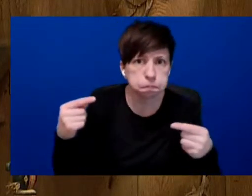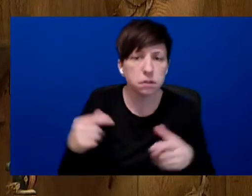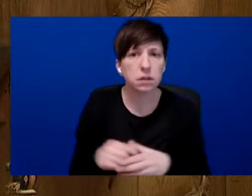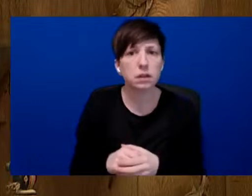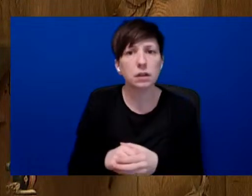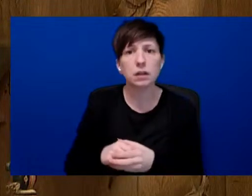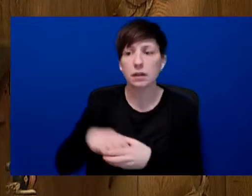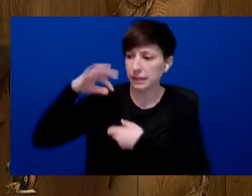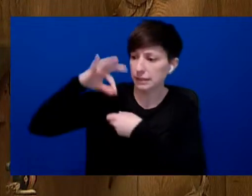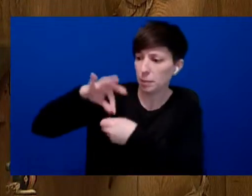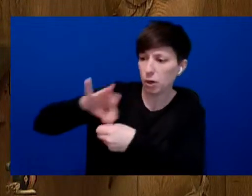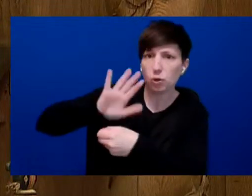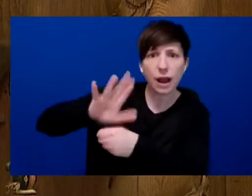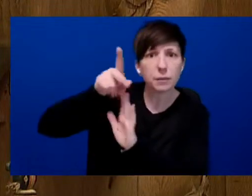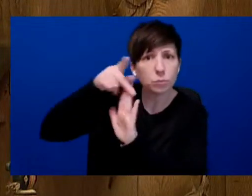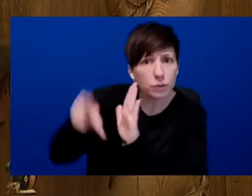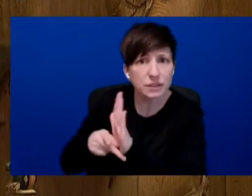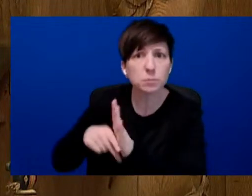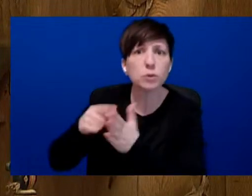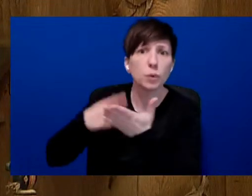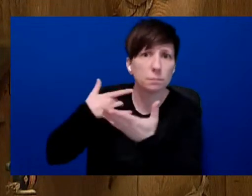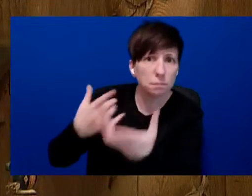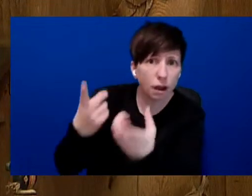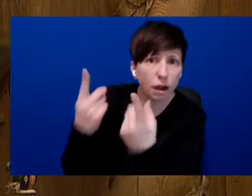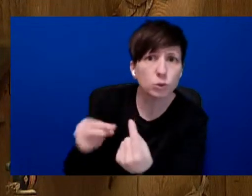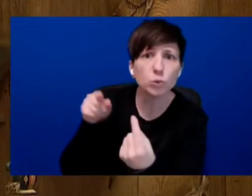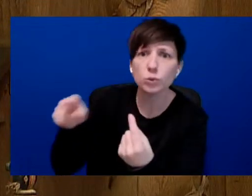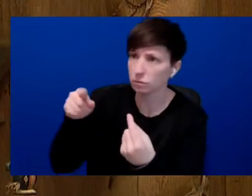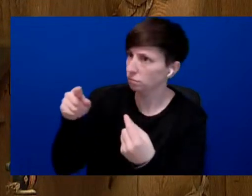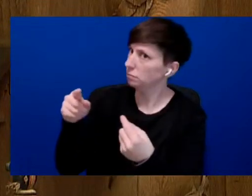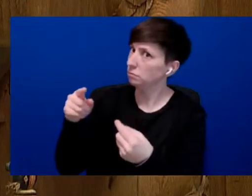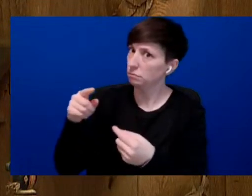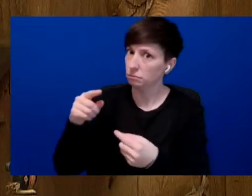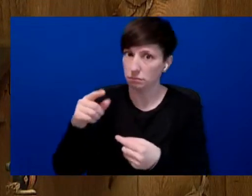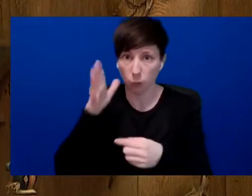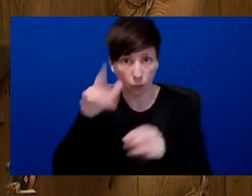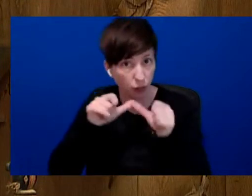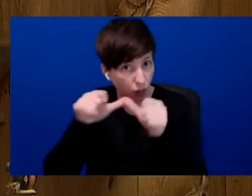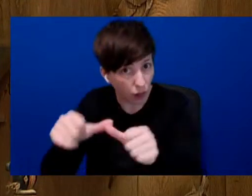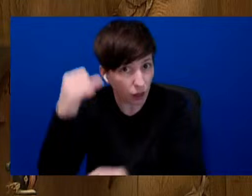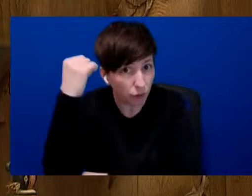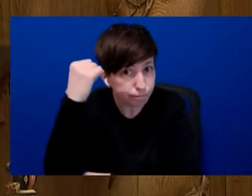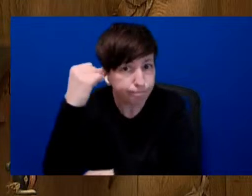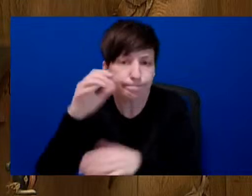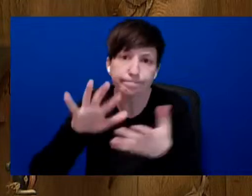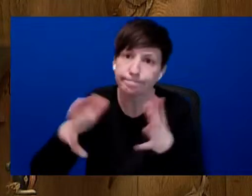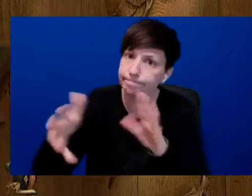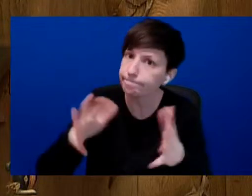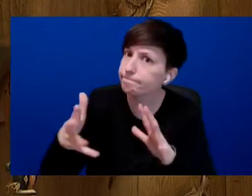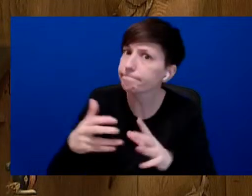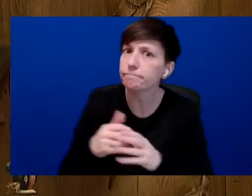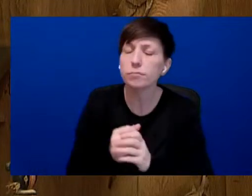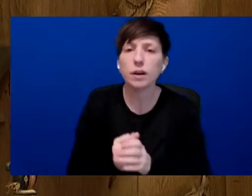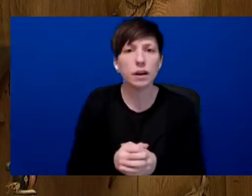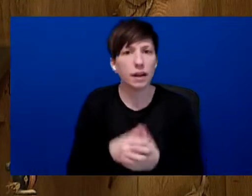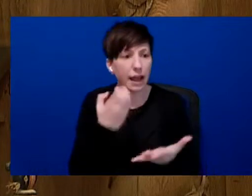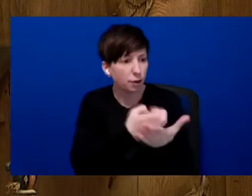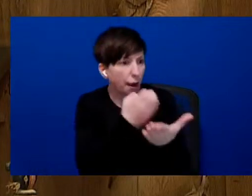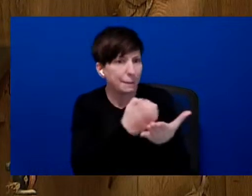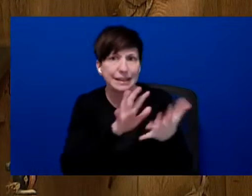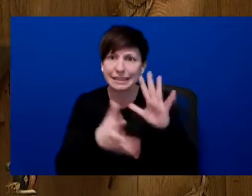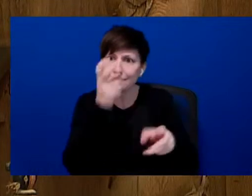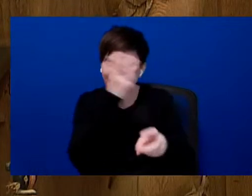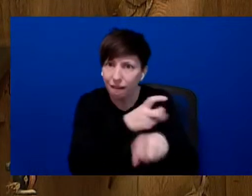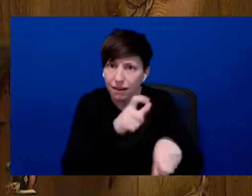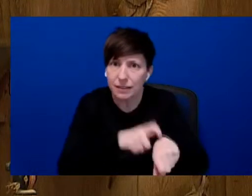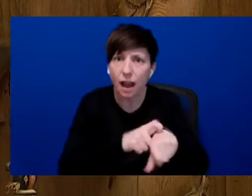tested everywhere. Global economic uncertainty has families and businesses alike worried. As